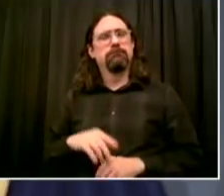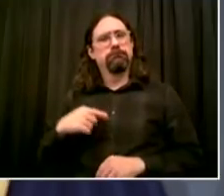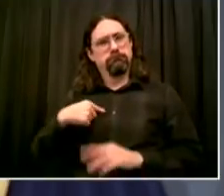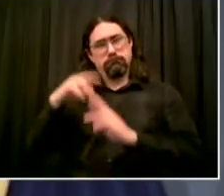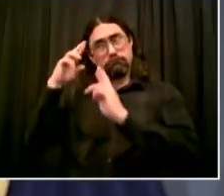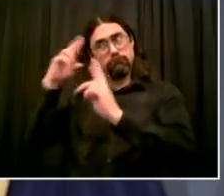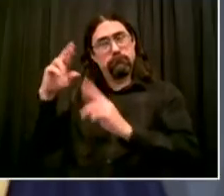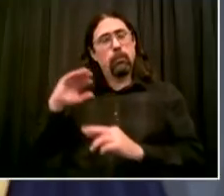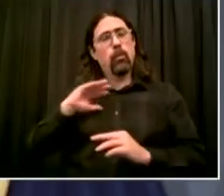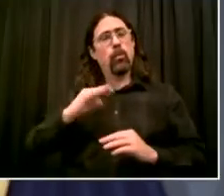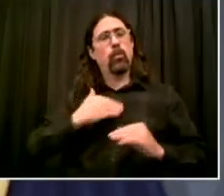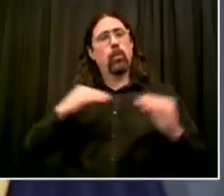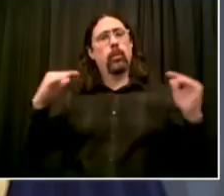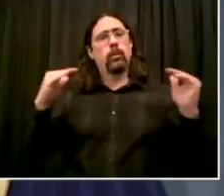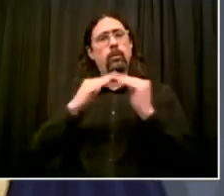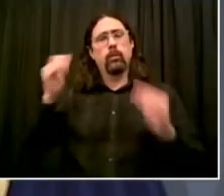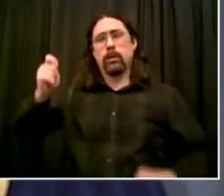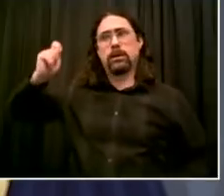I respect his decision.